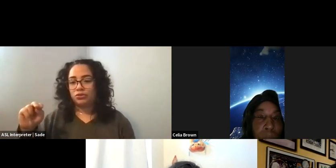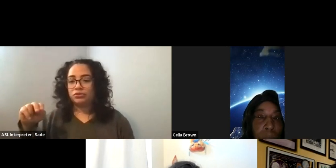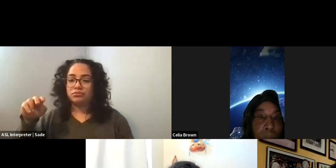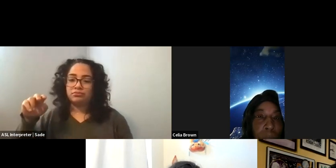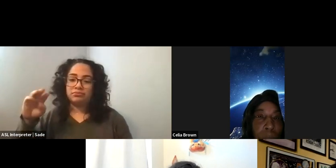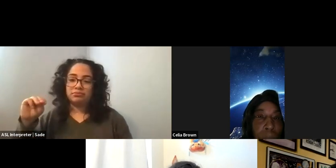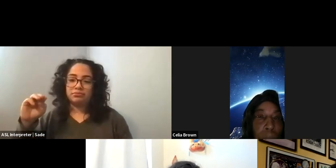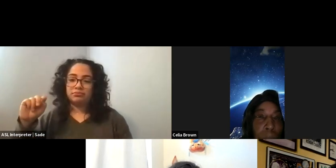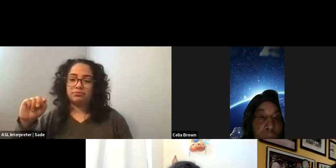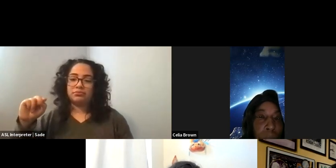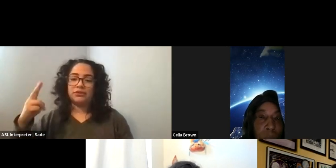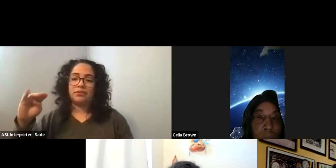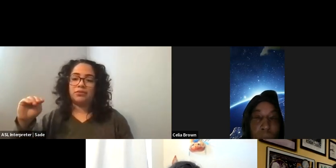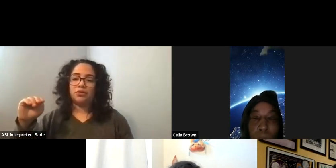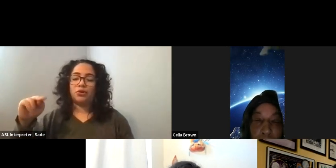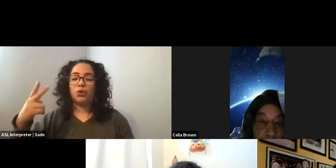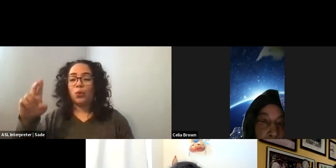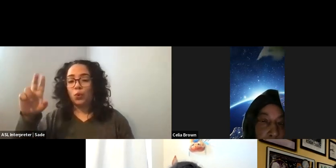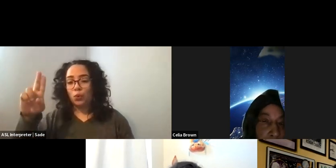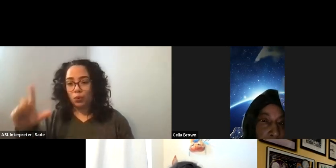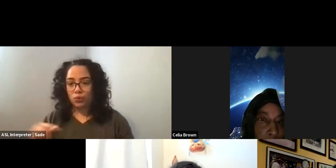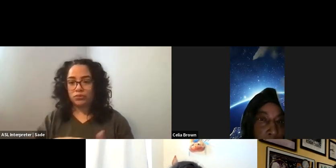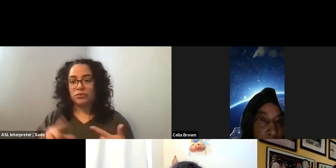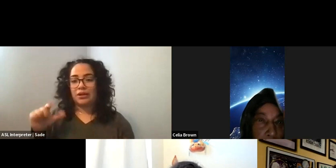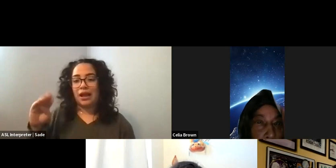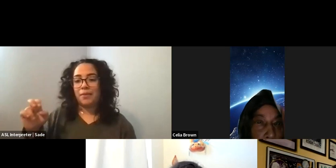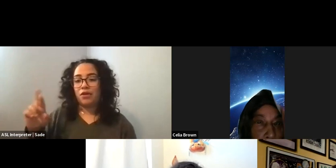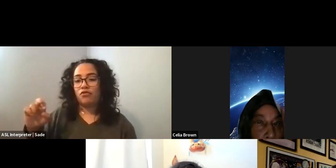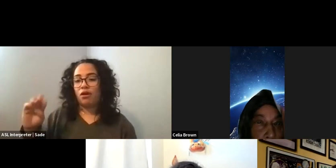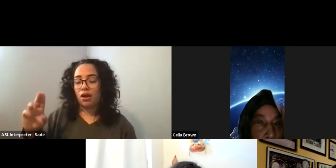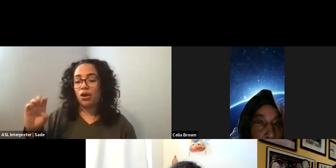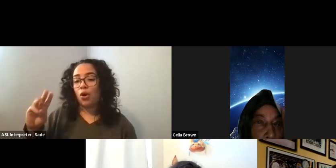Kazu Haga, and Reverend Angel Kyoto Williams.